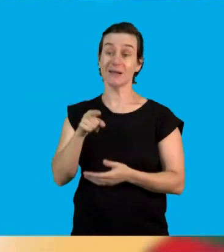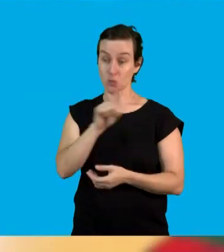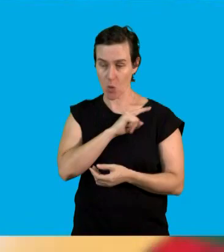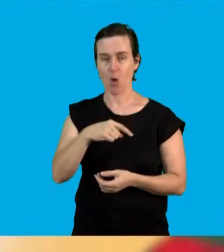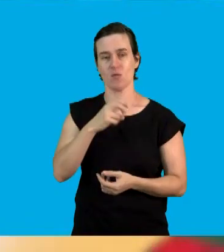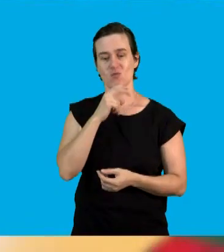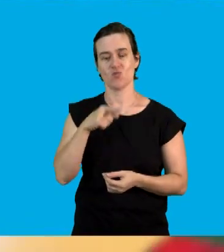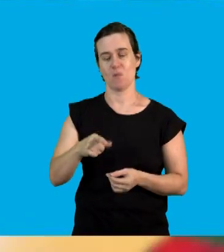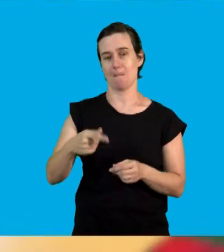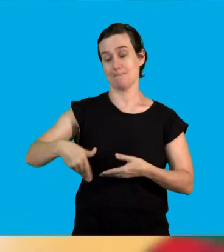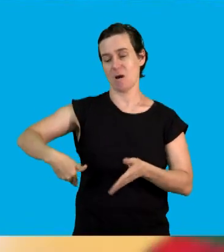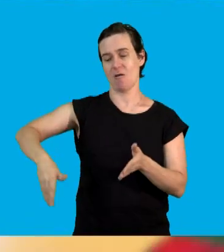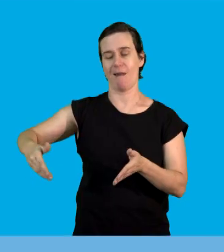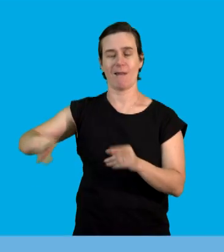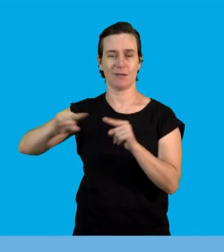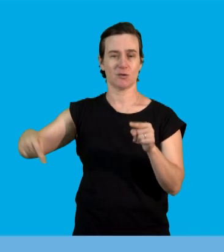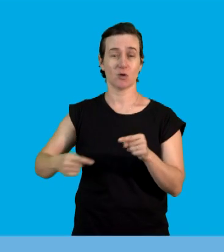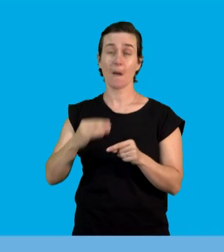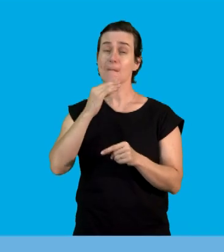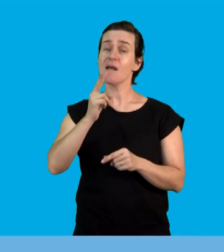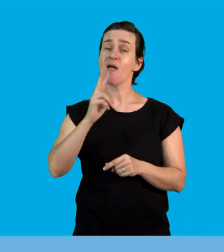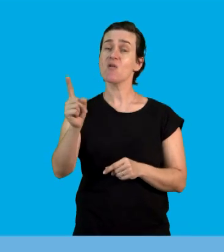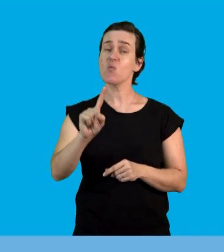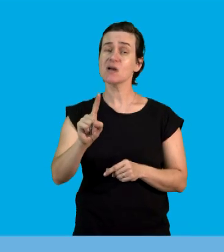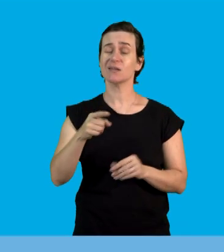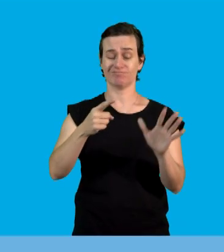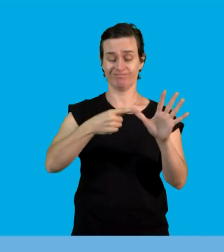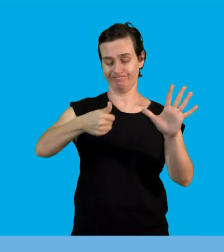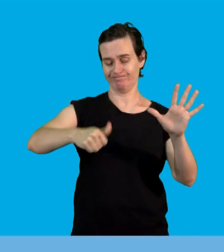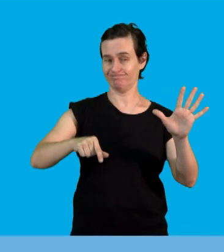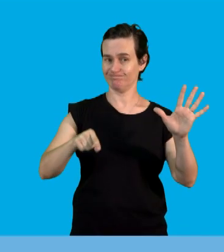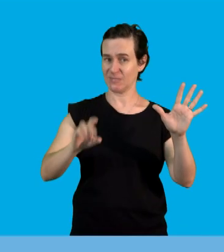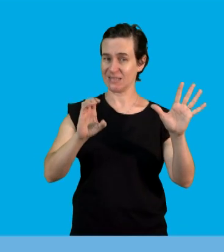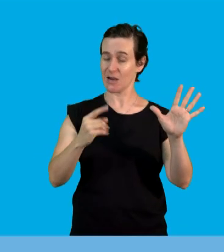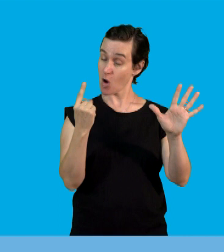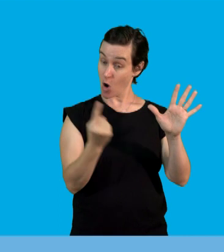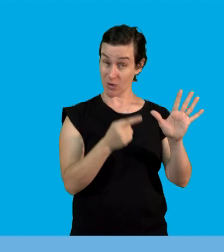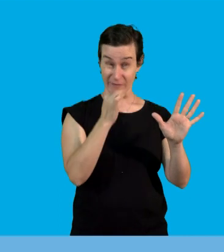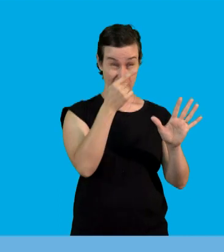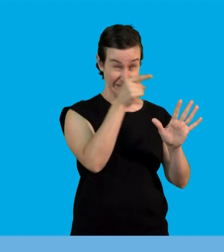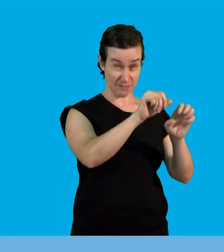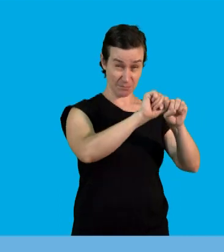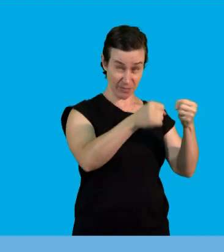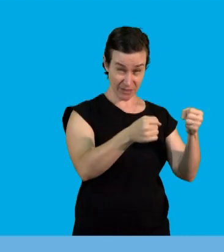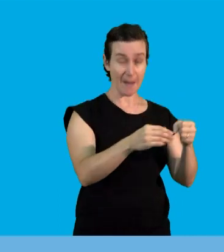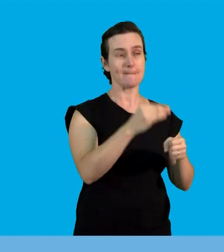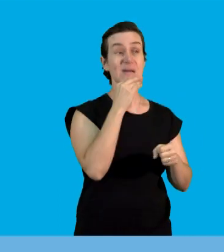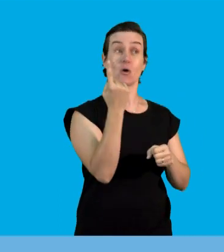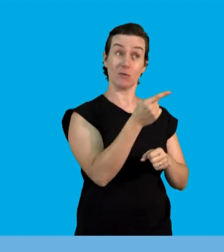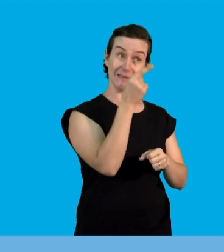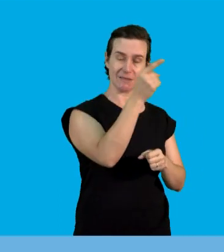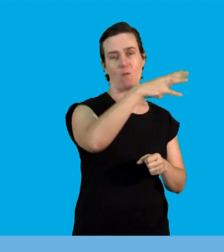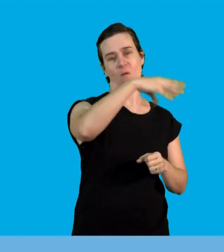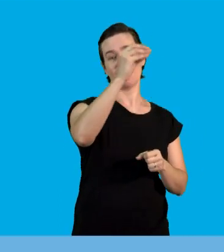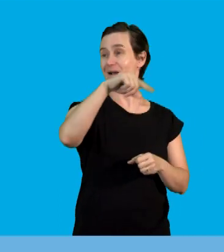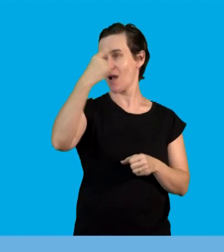parallel circuit. So therefore, our answer here is C, that only that one light bulb is going to go out. The